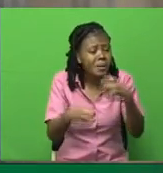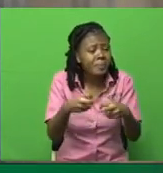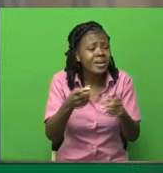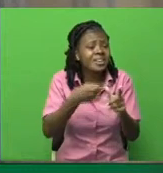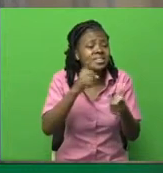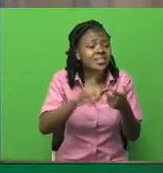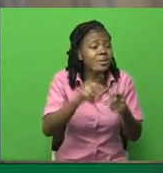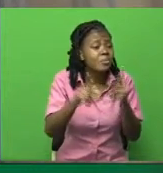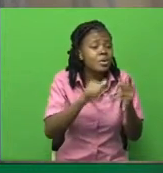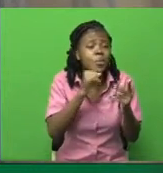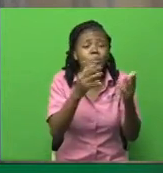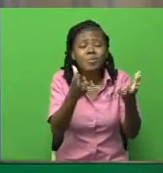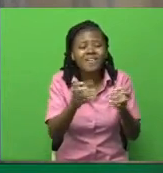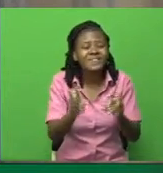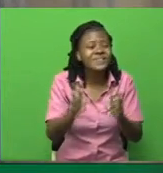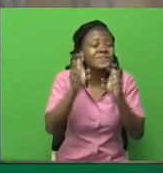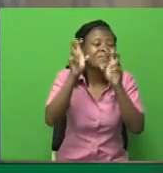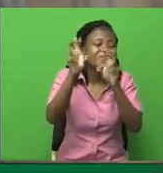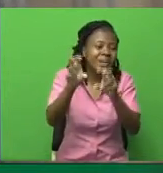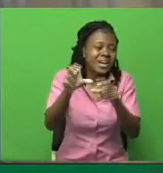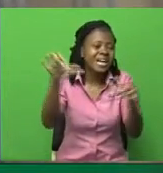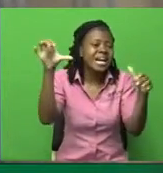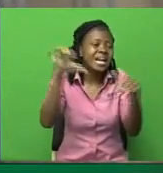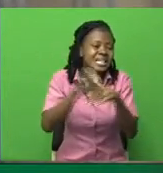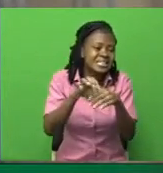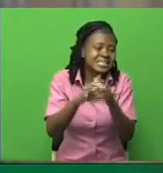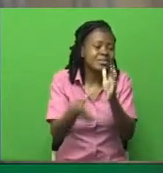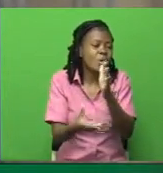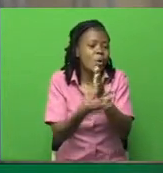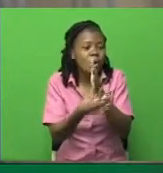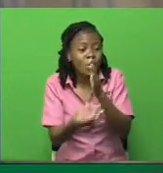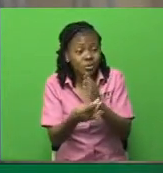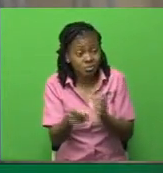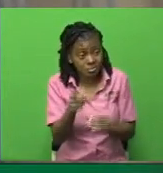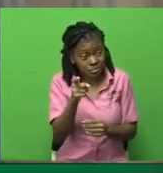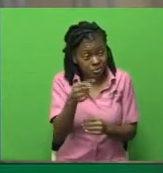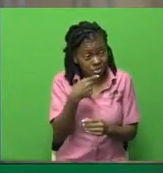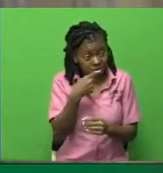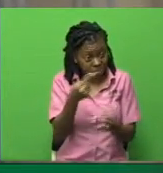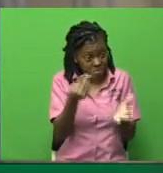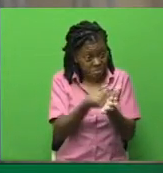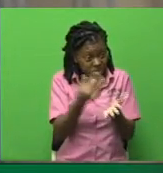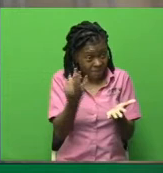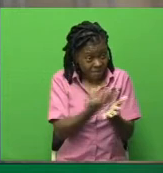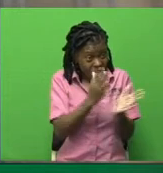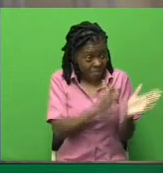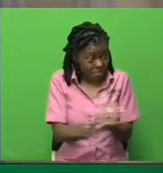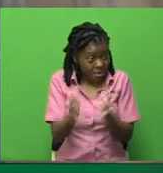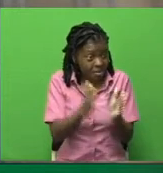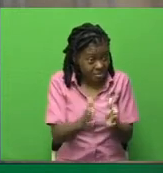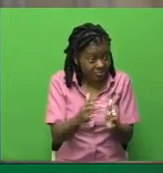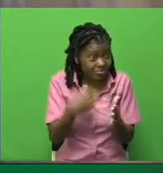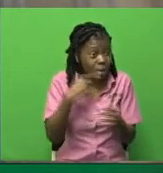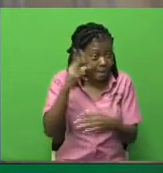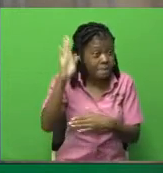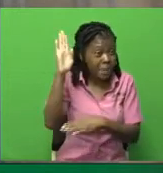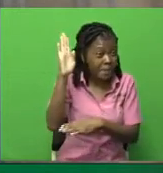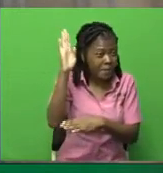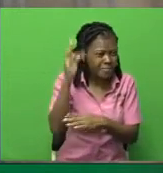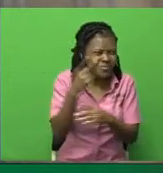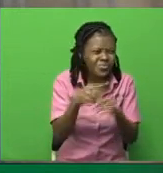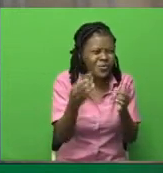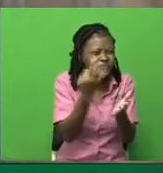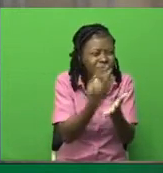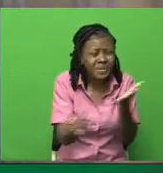natural gas it is a fiscal reform that you promise repeatedly and failed to honor before